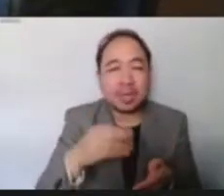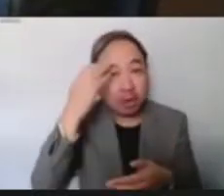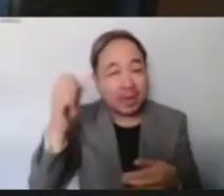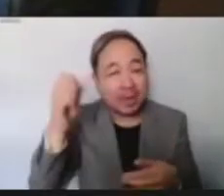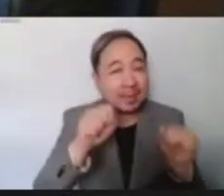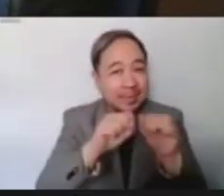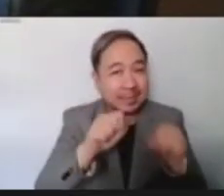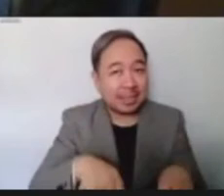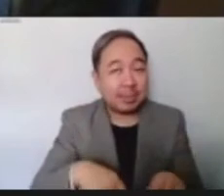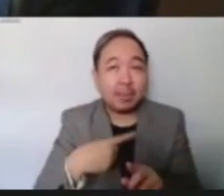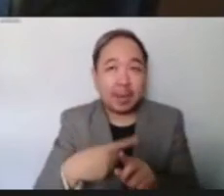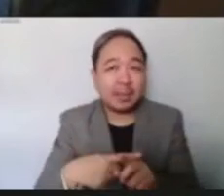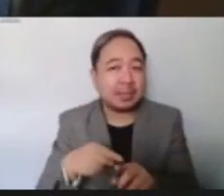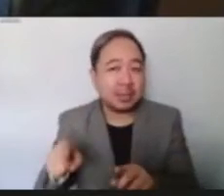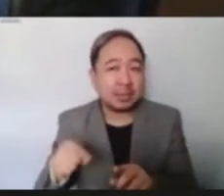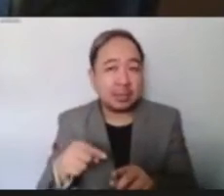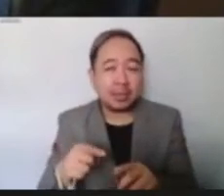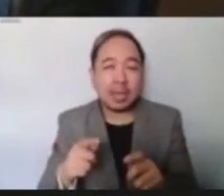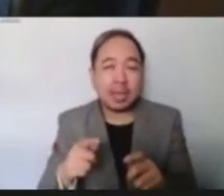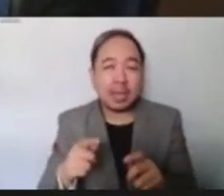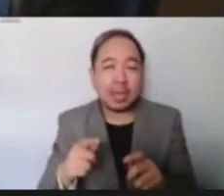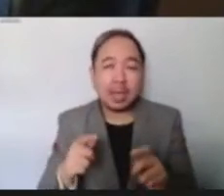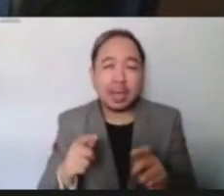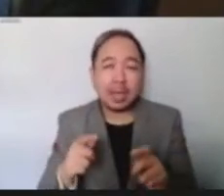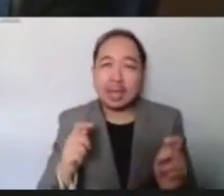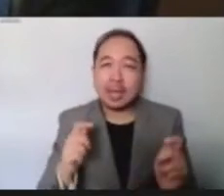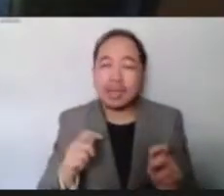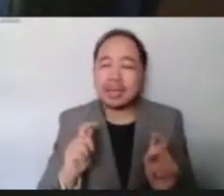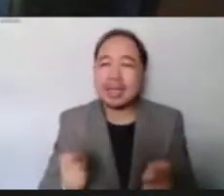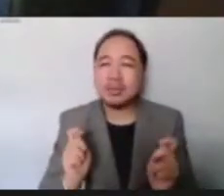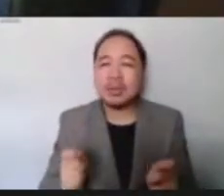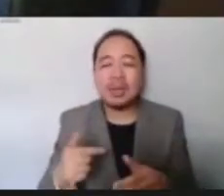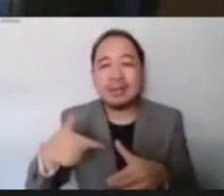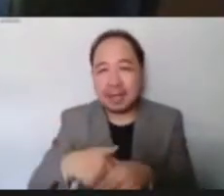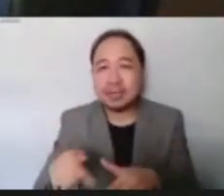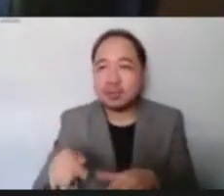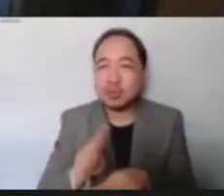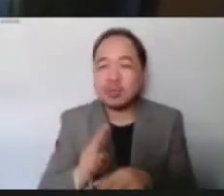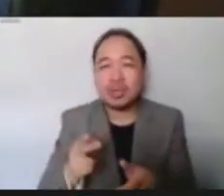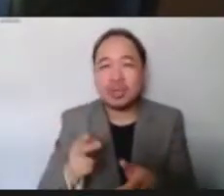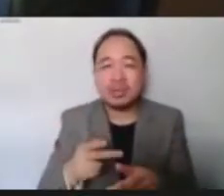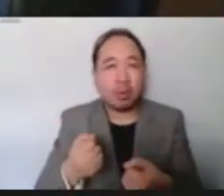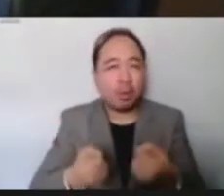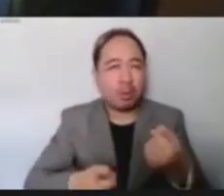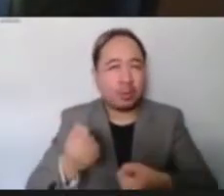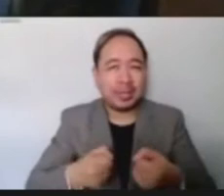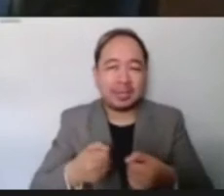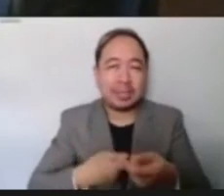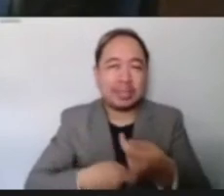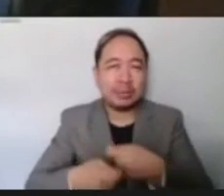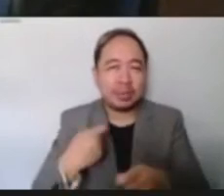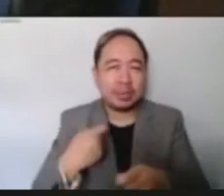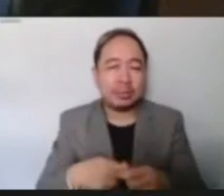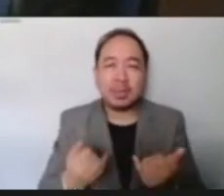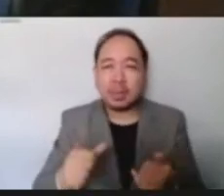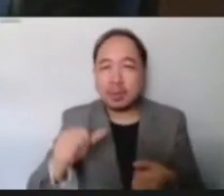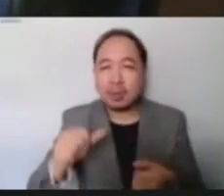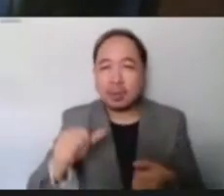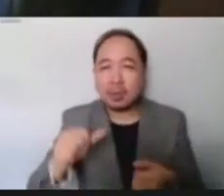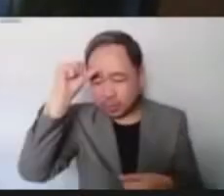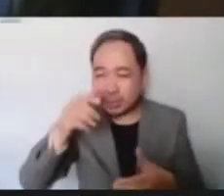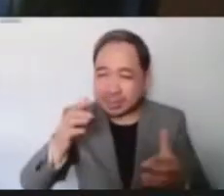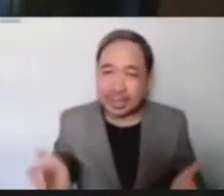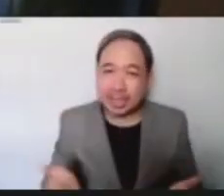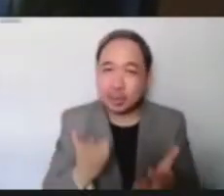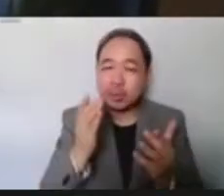plants will be set up across the country for using Automotive fuels to conclude India iterates its support to Regional solidarity